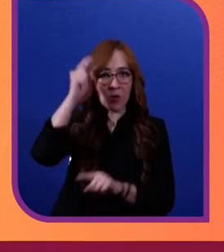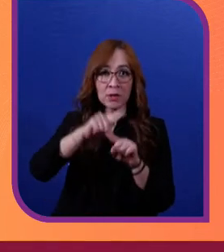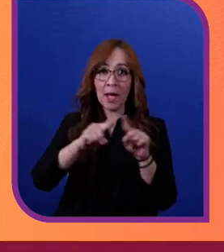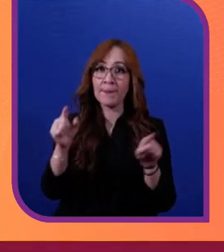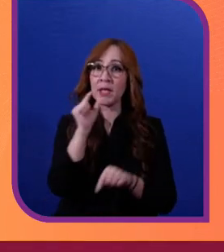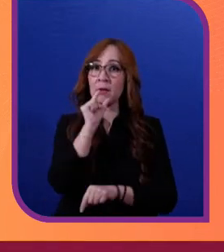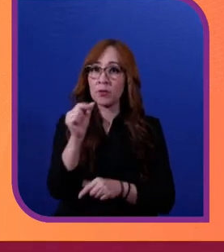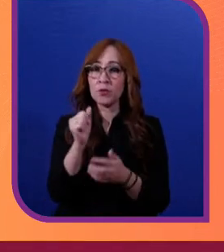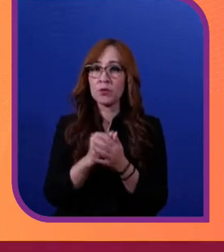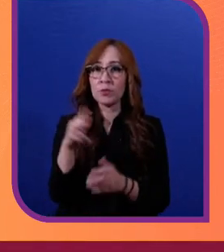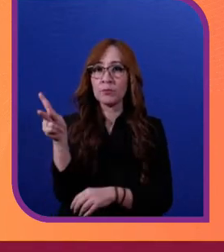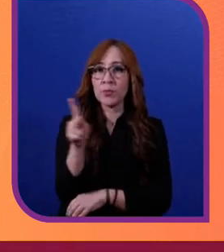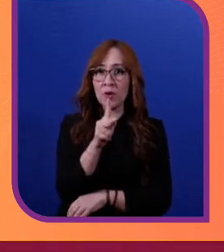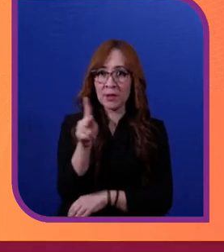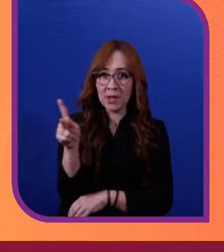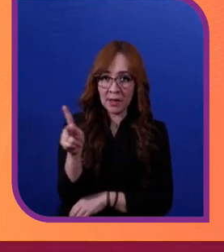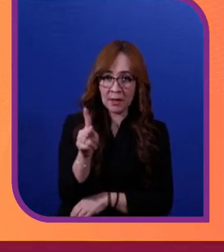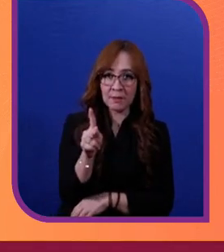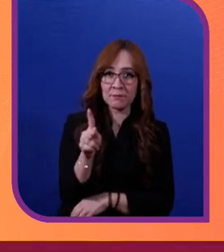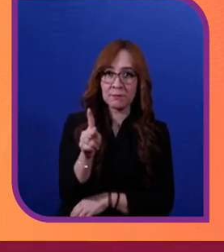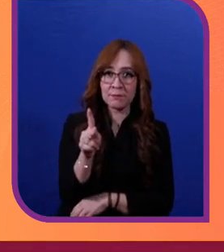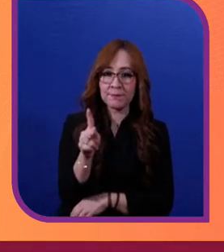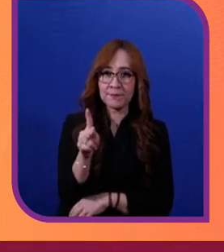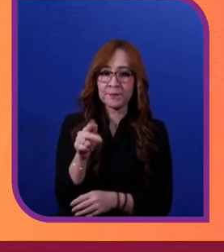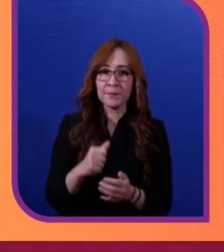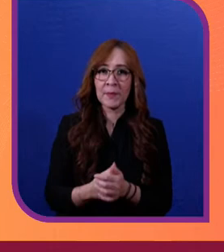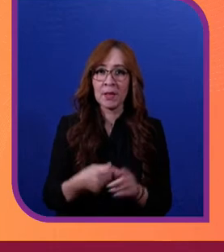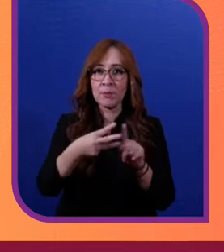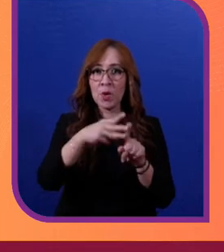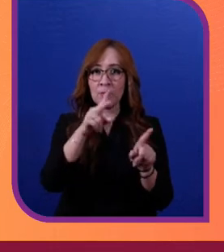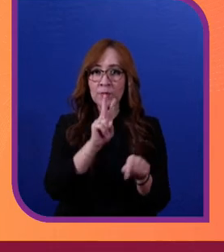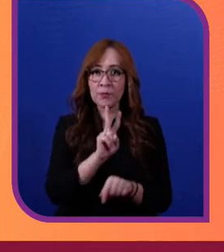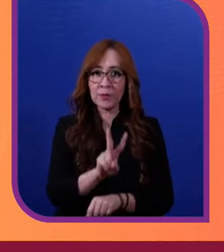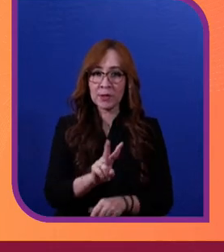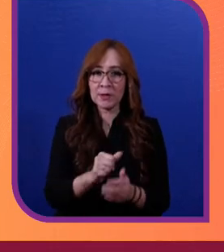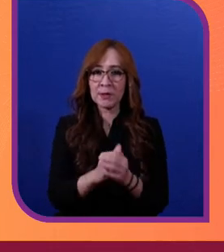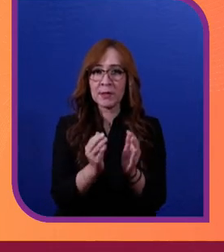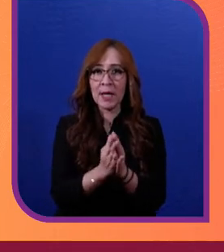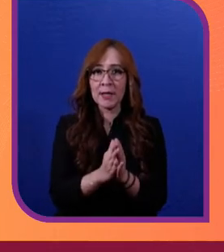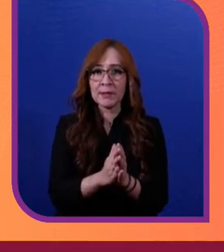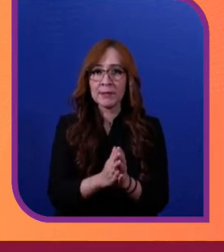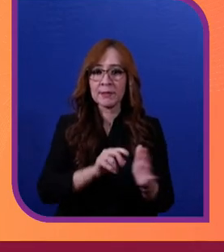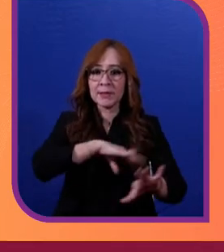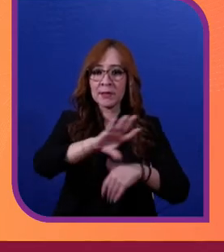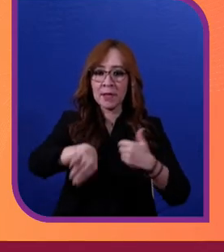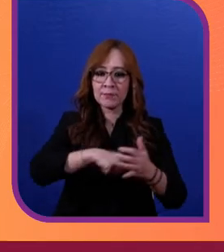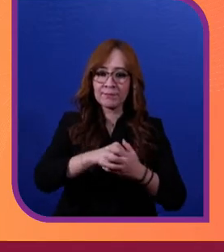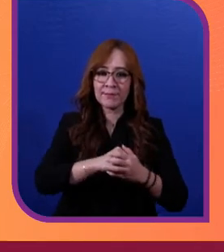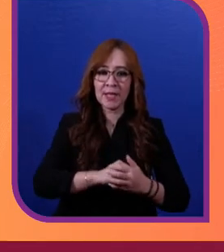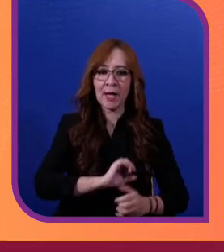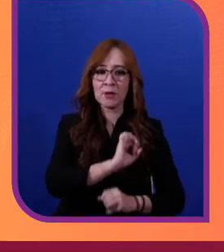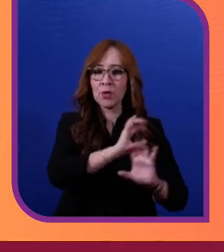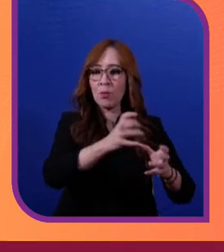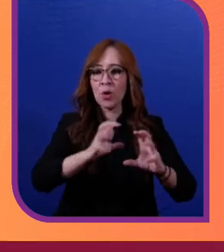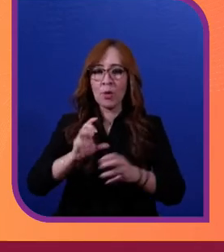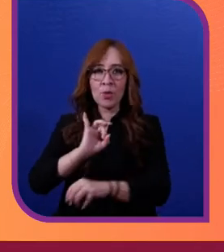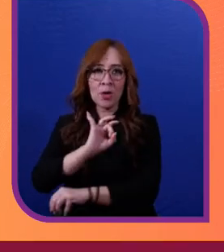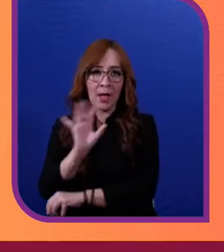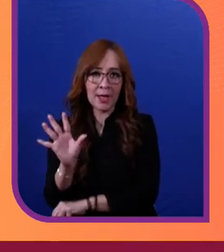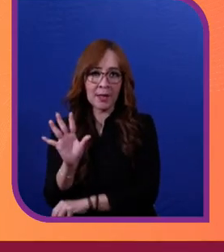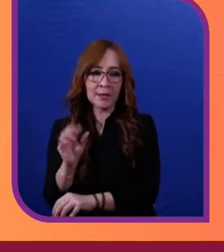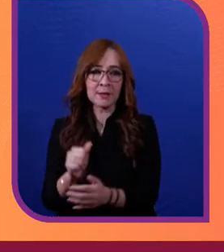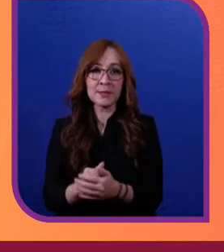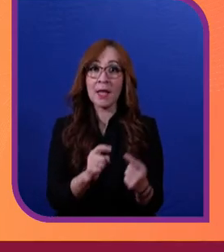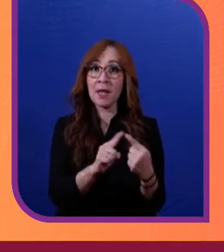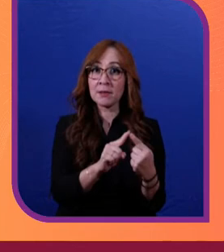combine with the different Instruments and one thing with the good leadership